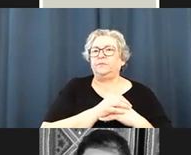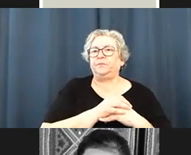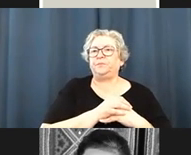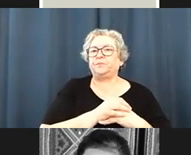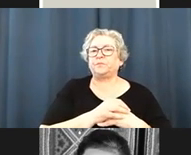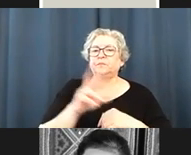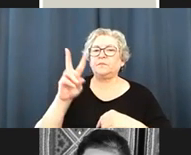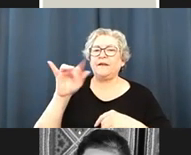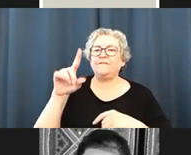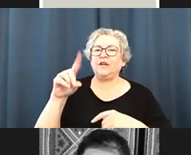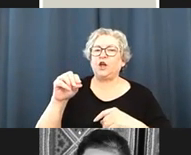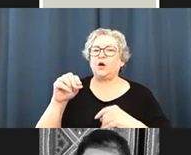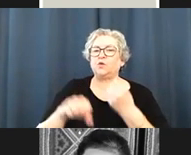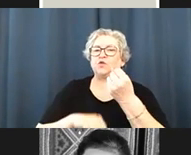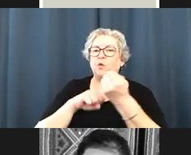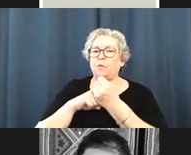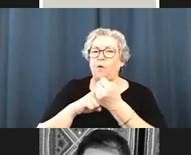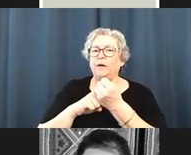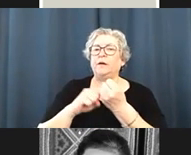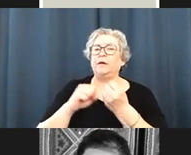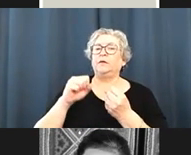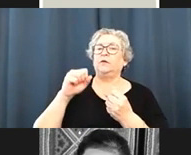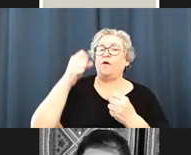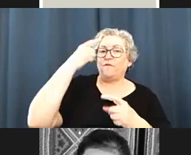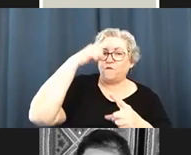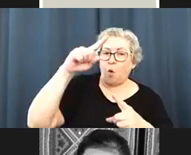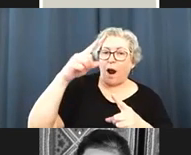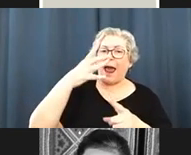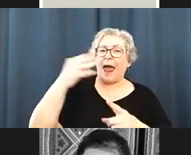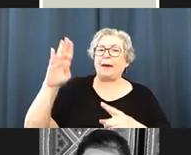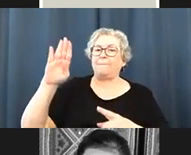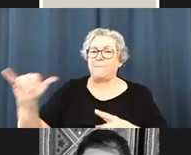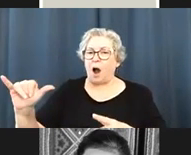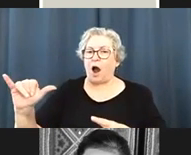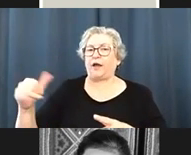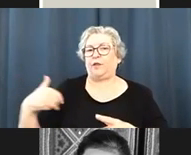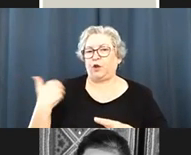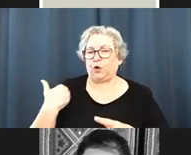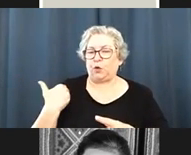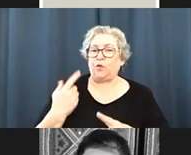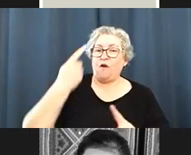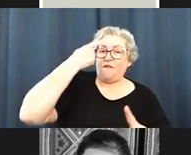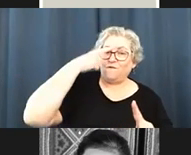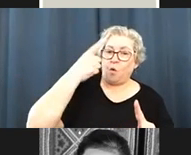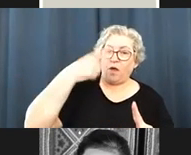Video support on our website for and by youth. Again, the idea of for youth and by